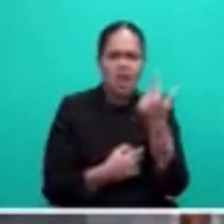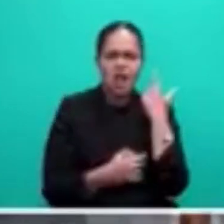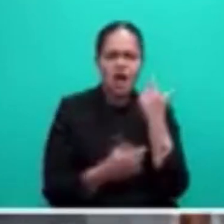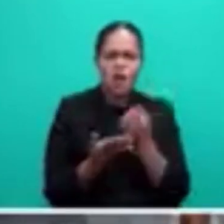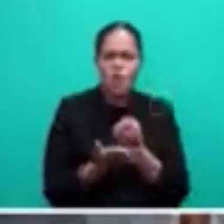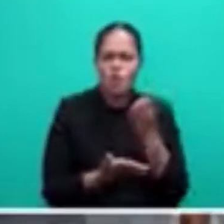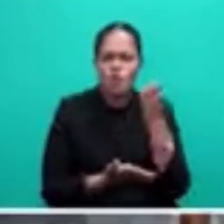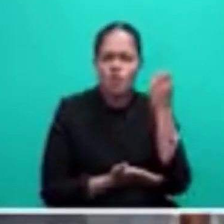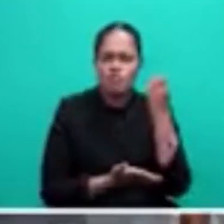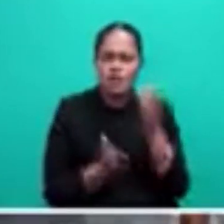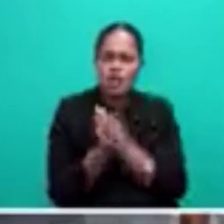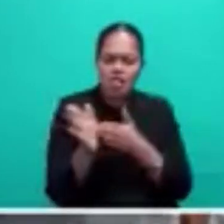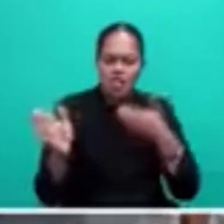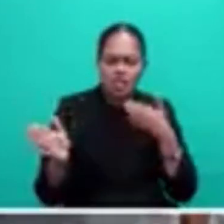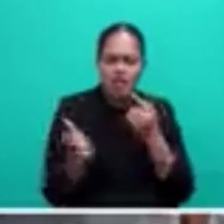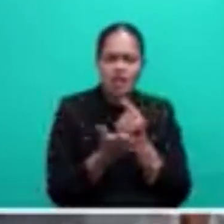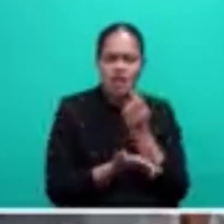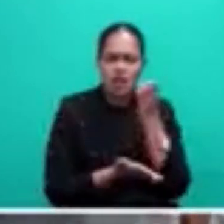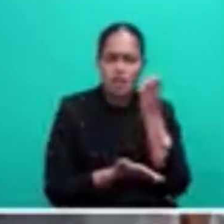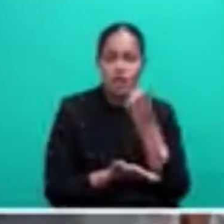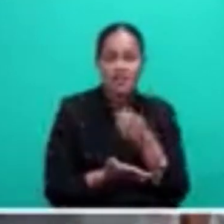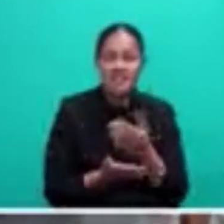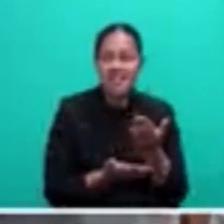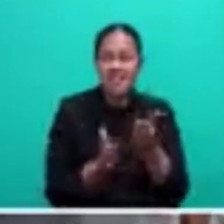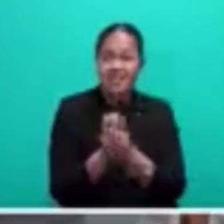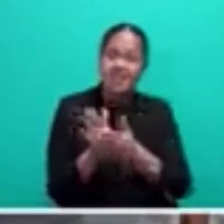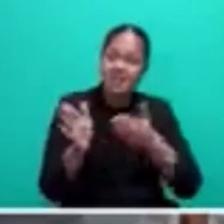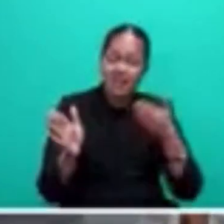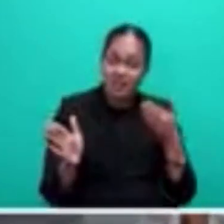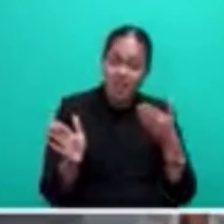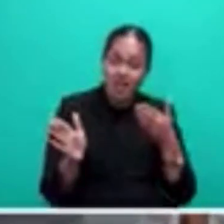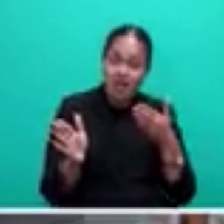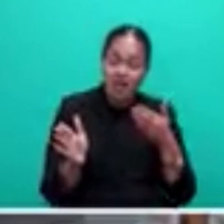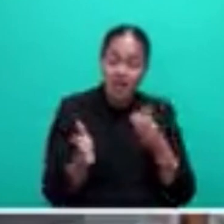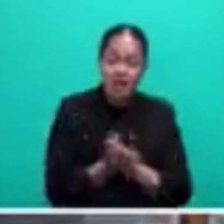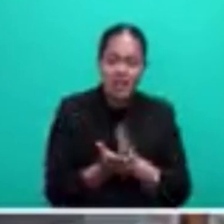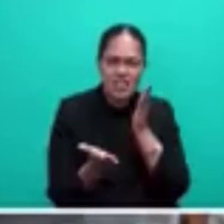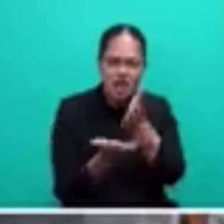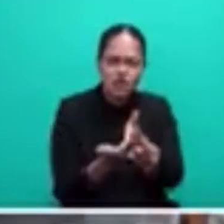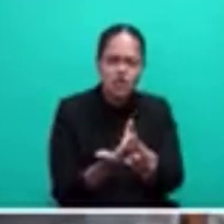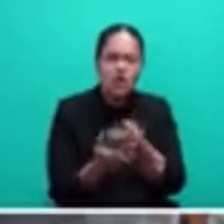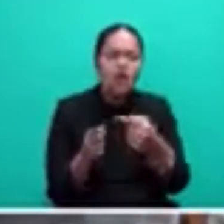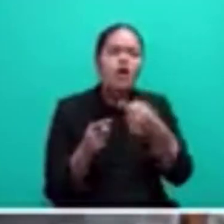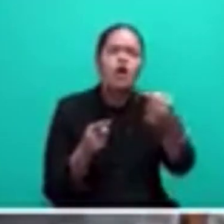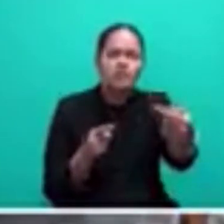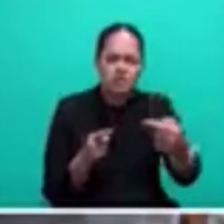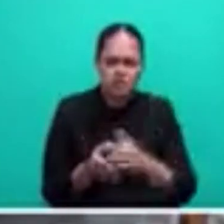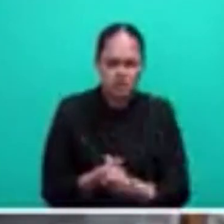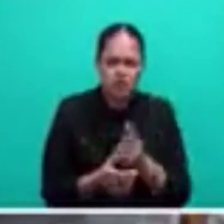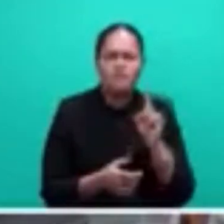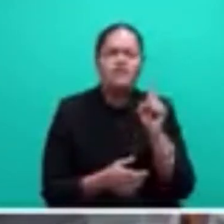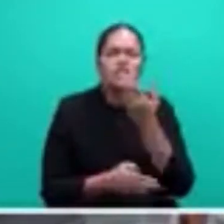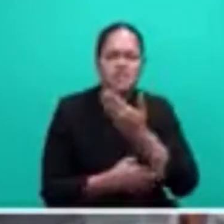first, the lack of direction is coming from the opposition in just the first day of responses